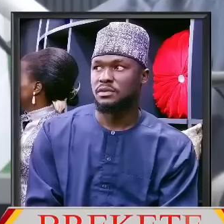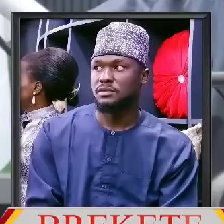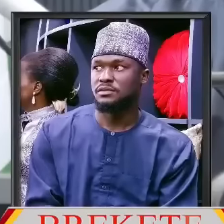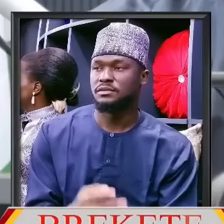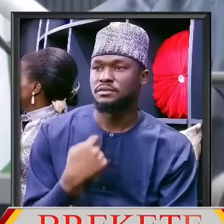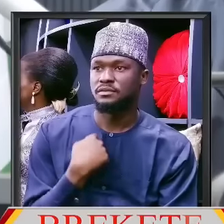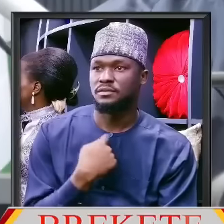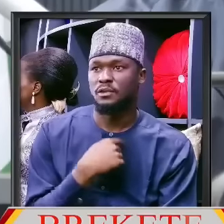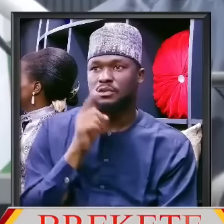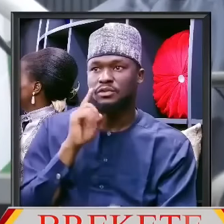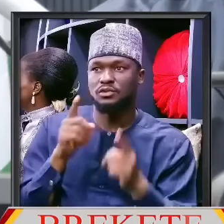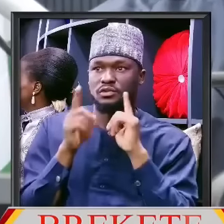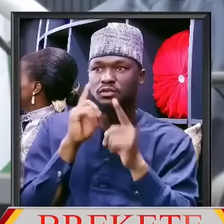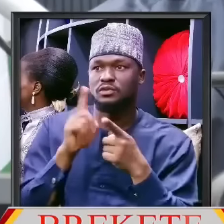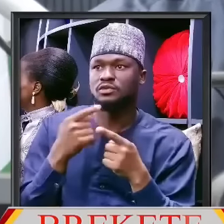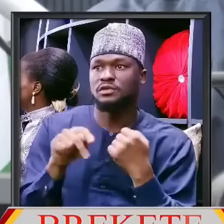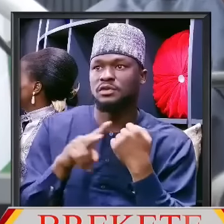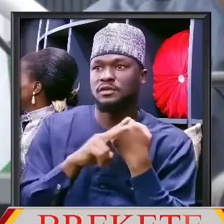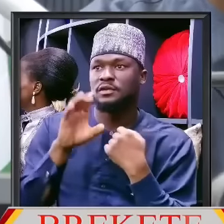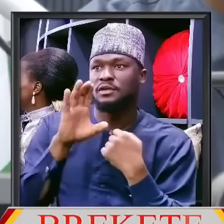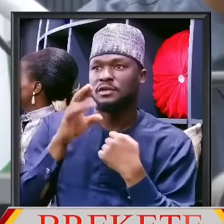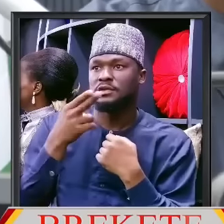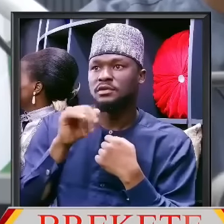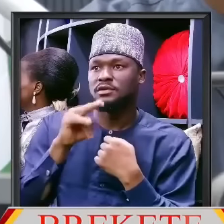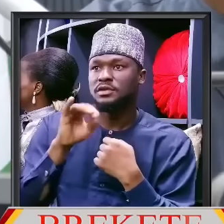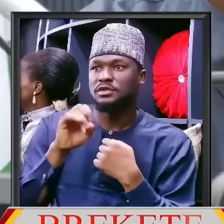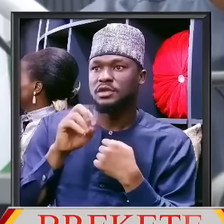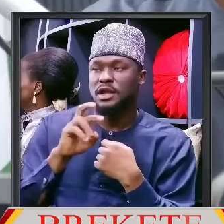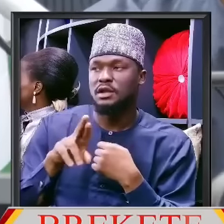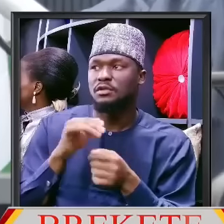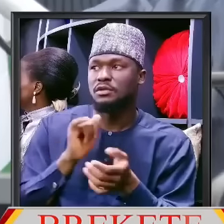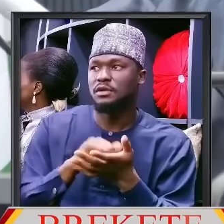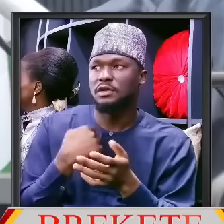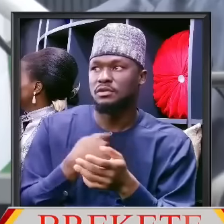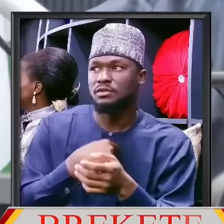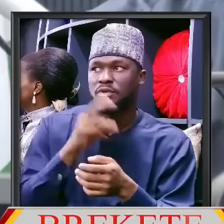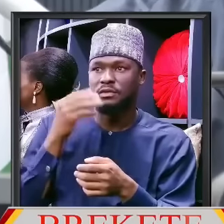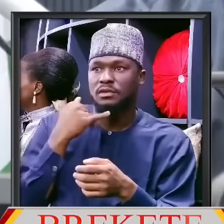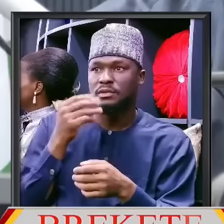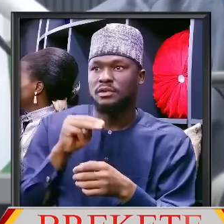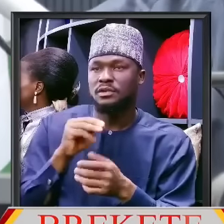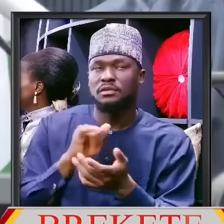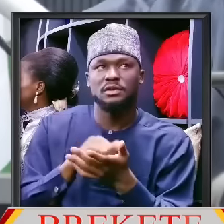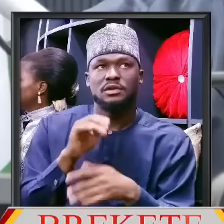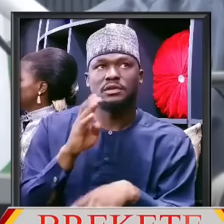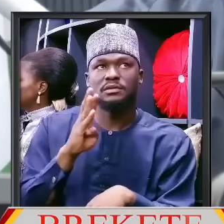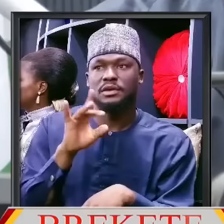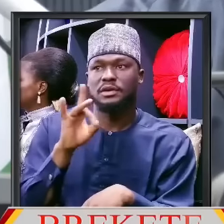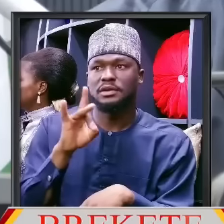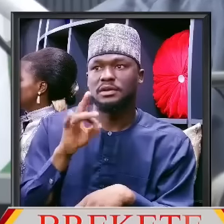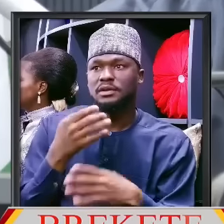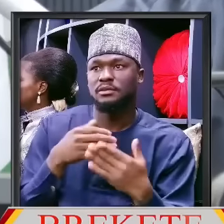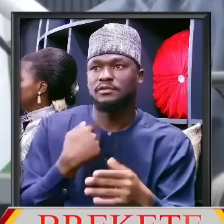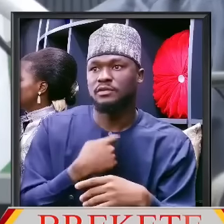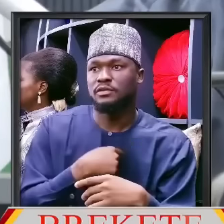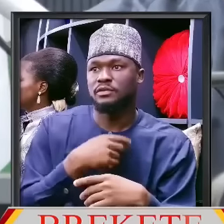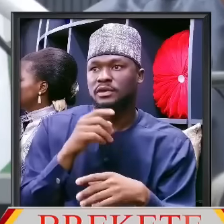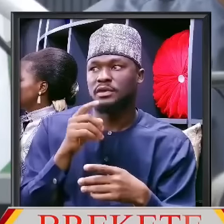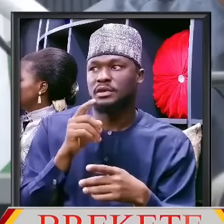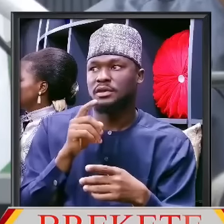We don't already tell the vice chancellor, say we go call him, and the time where we give him now, 8 o'clock, where we go call him. Okay, before we get to